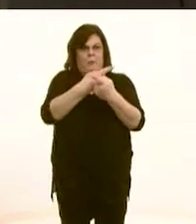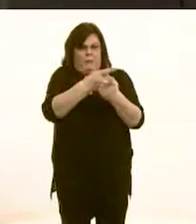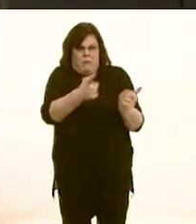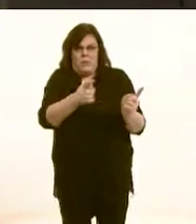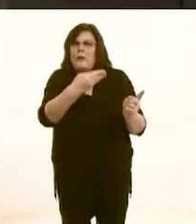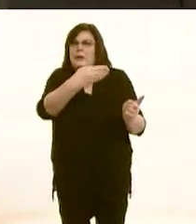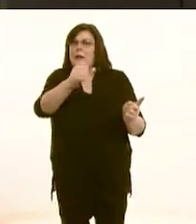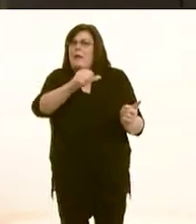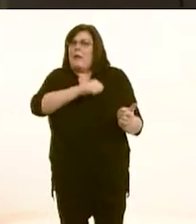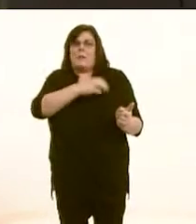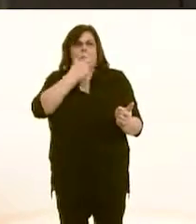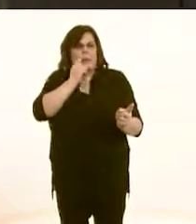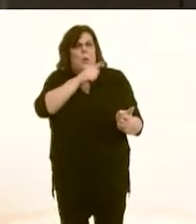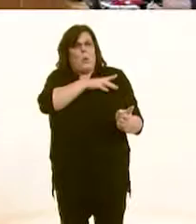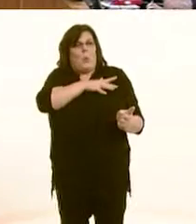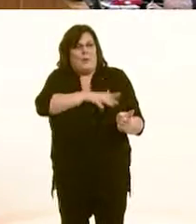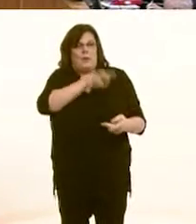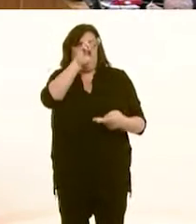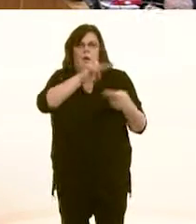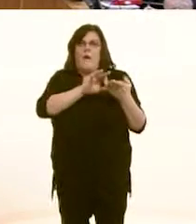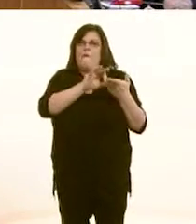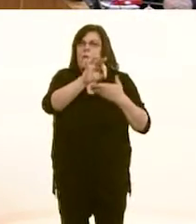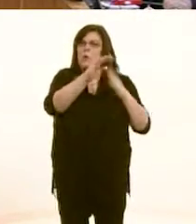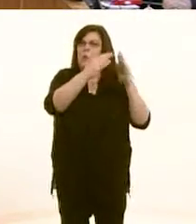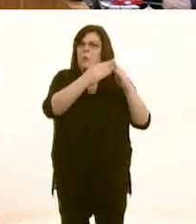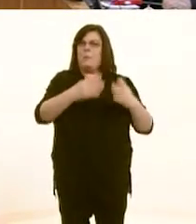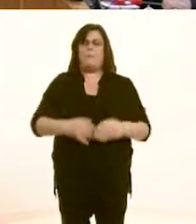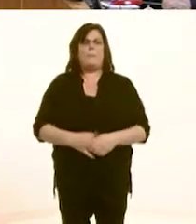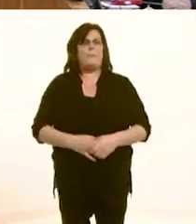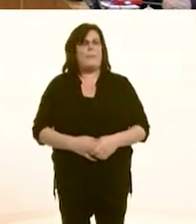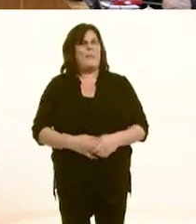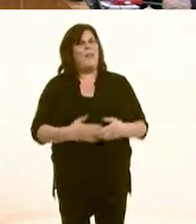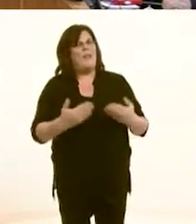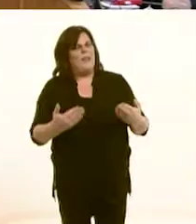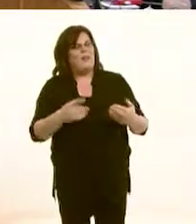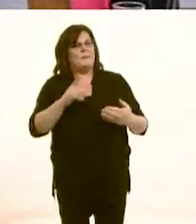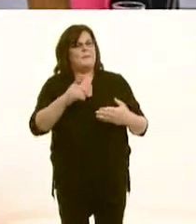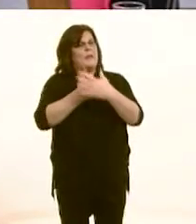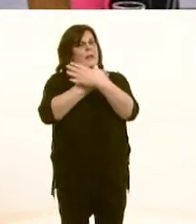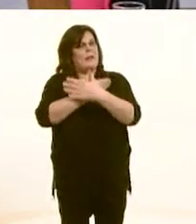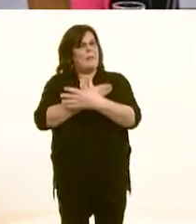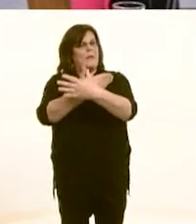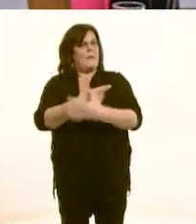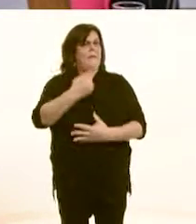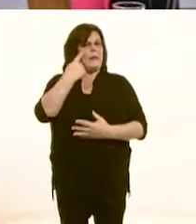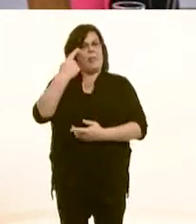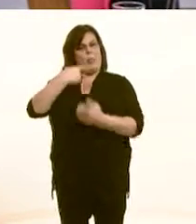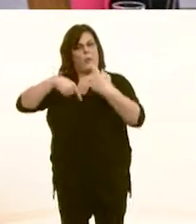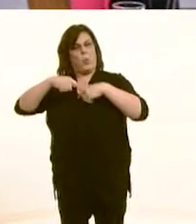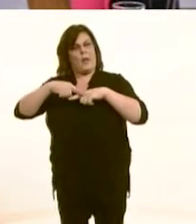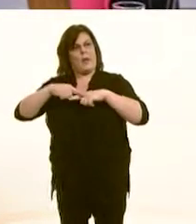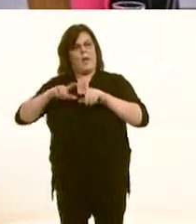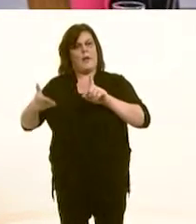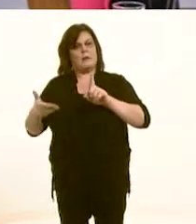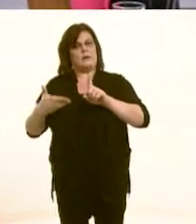90,000 people who need an affordable home? Well, I mean, what the Liberal Democrats have done is they've seen that we're on target of building 10,000 homes.